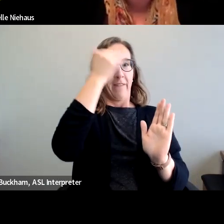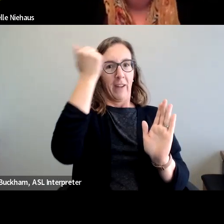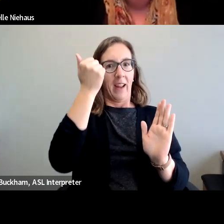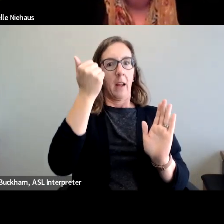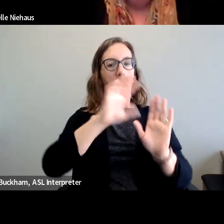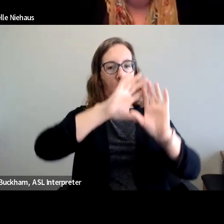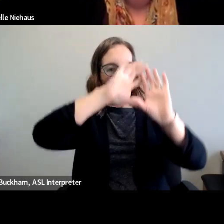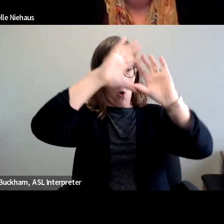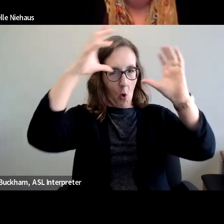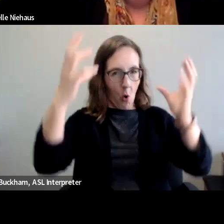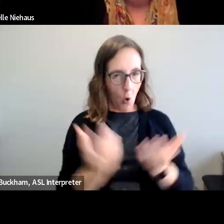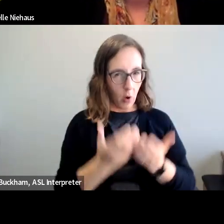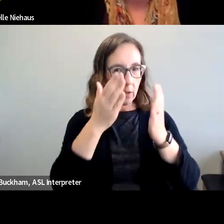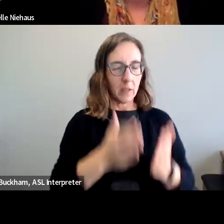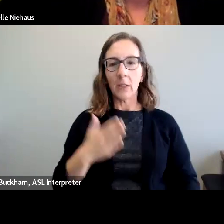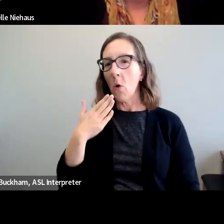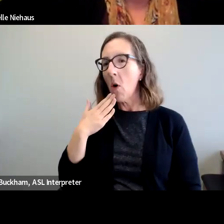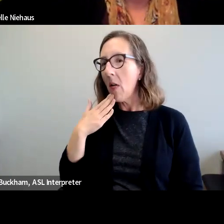thank you so much for that reminder.